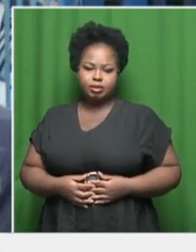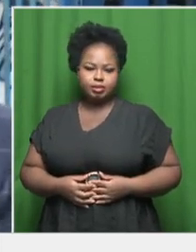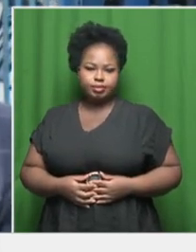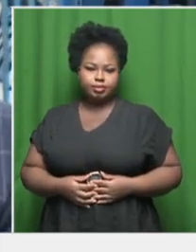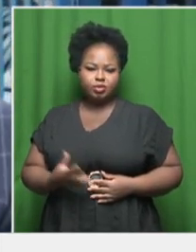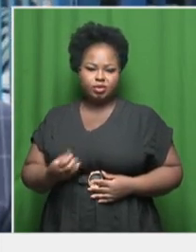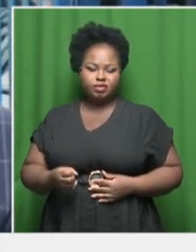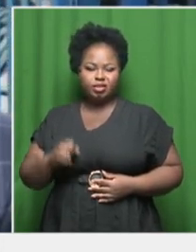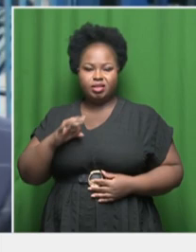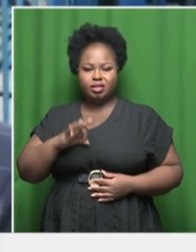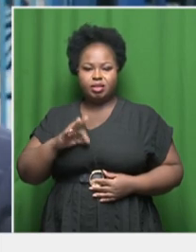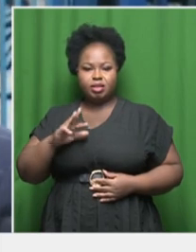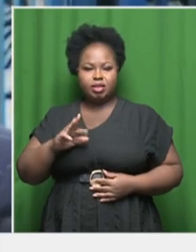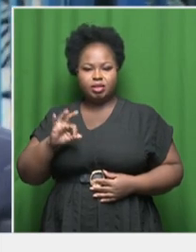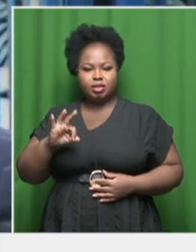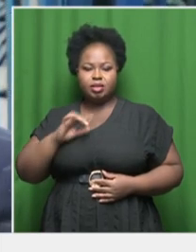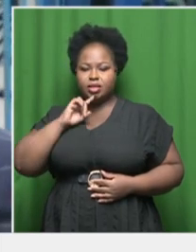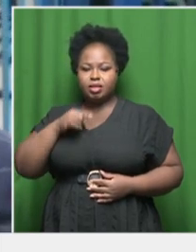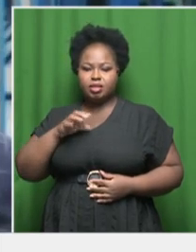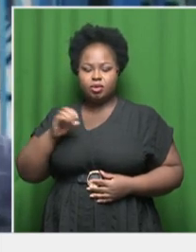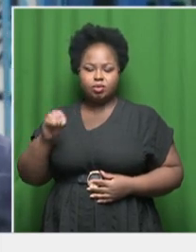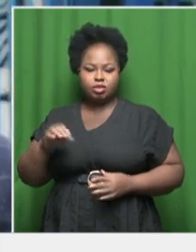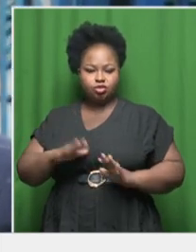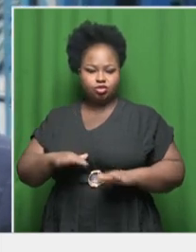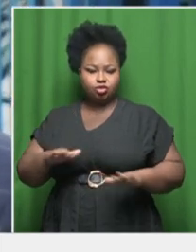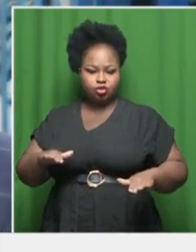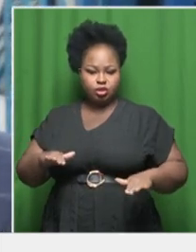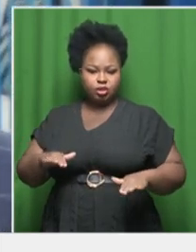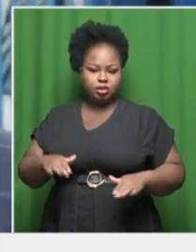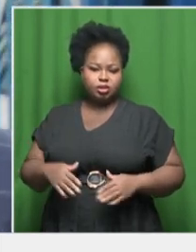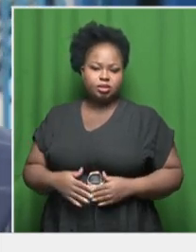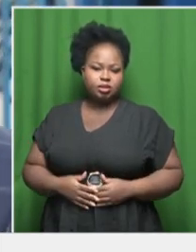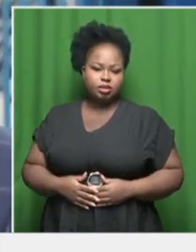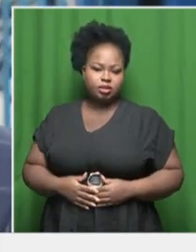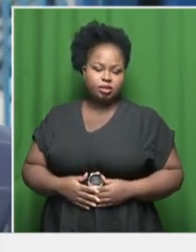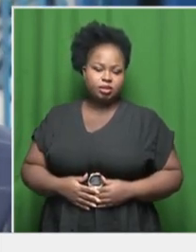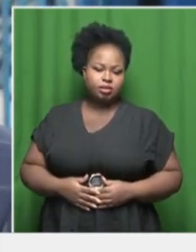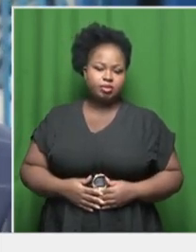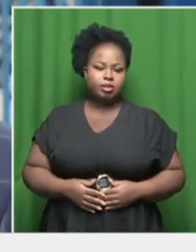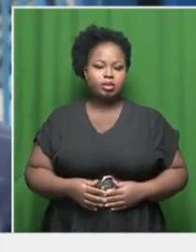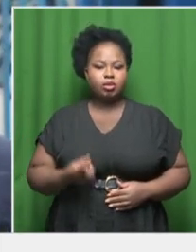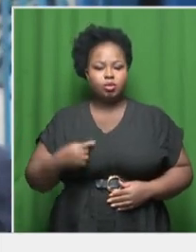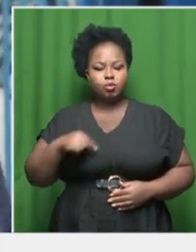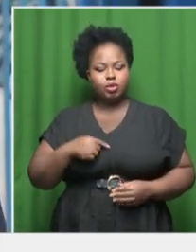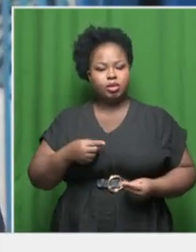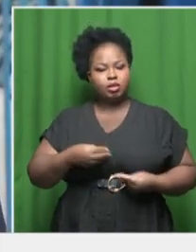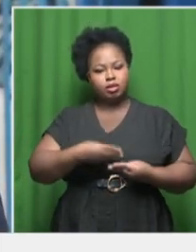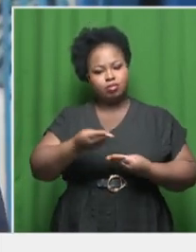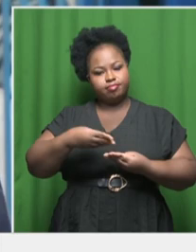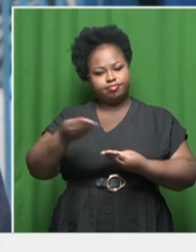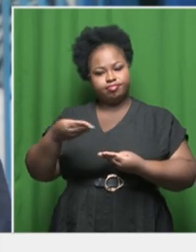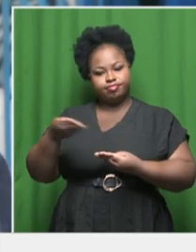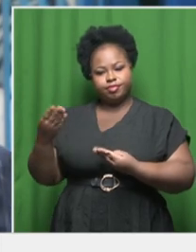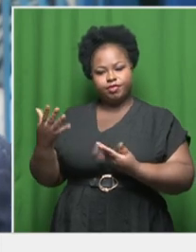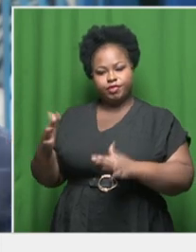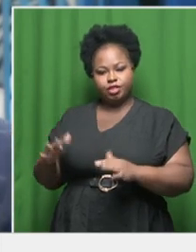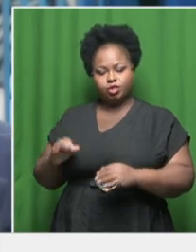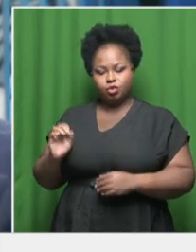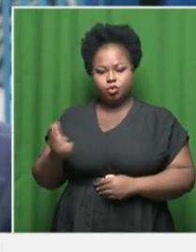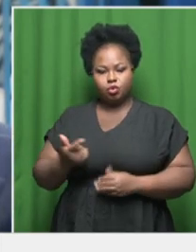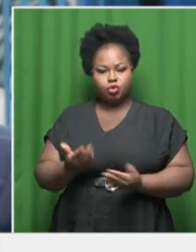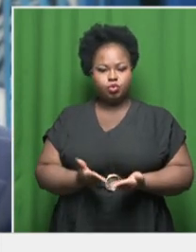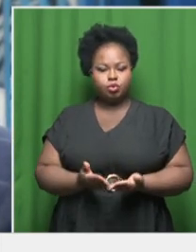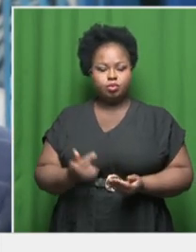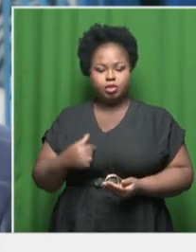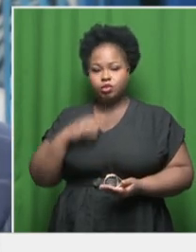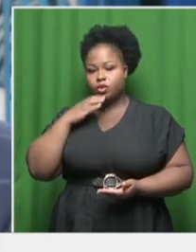we've got about 393,000 learners or children that must be immunized. and we have distributed all the consent forms through the schools, and I